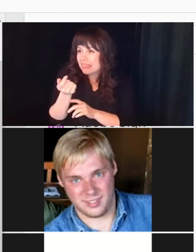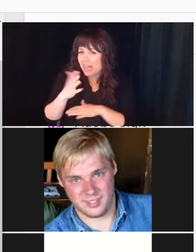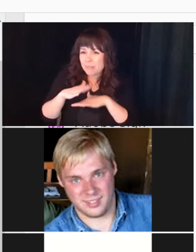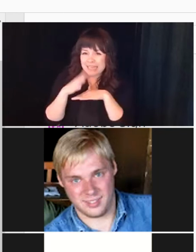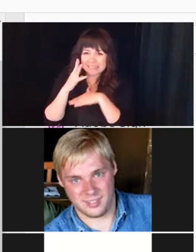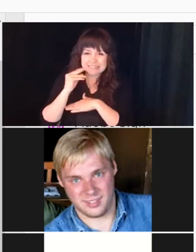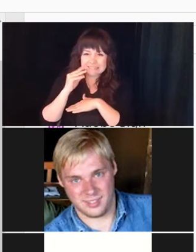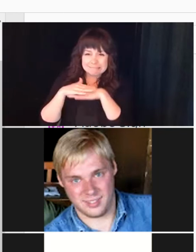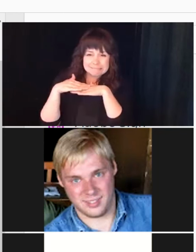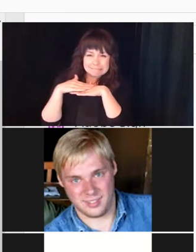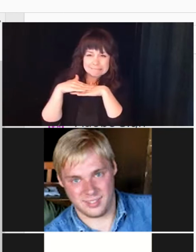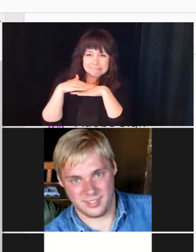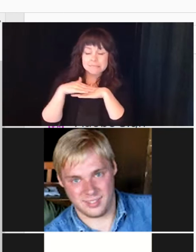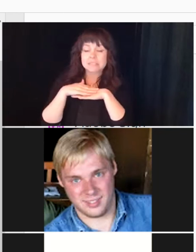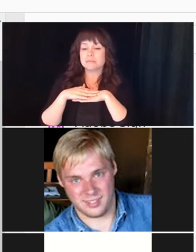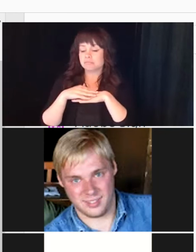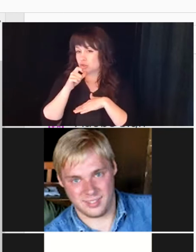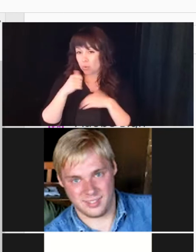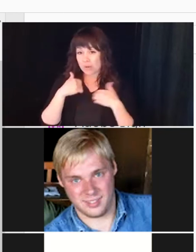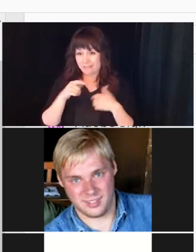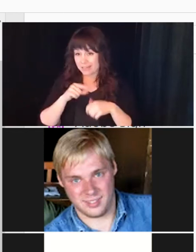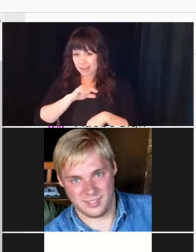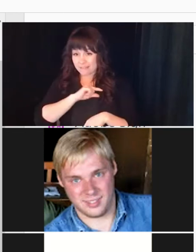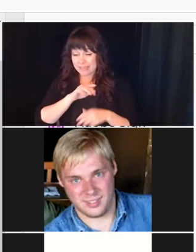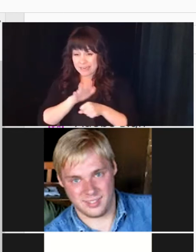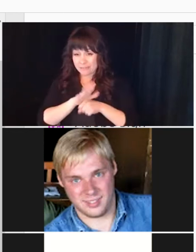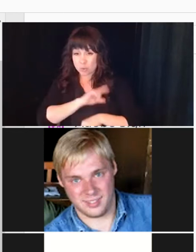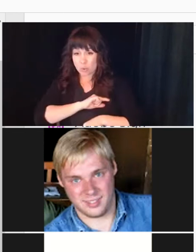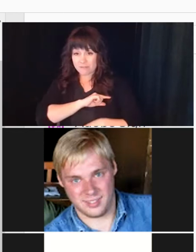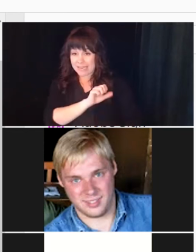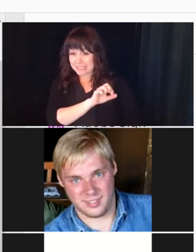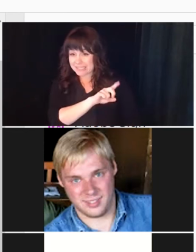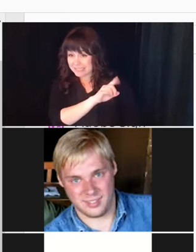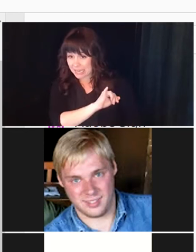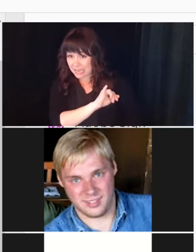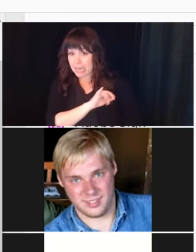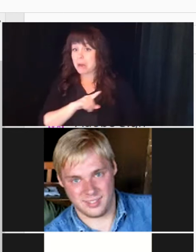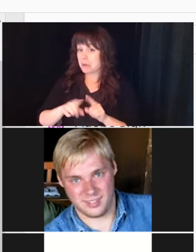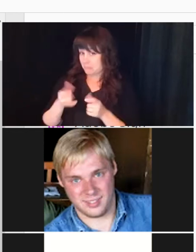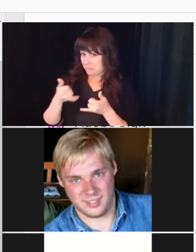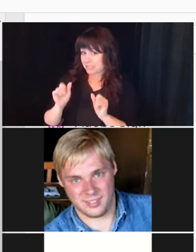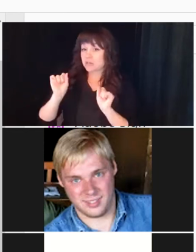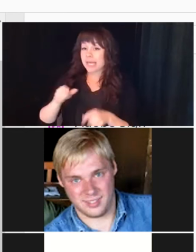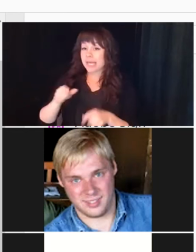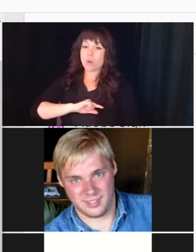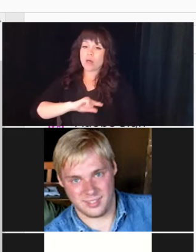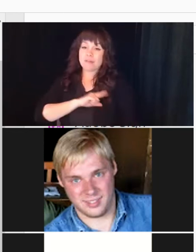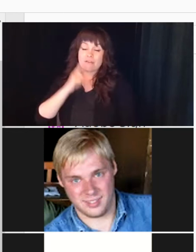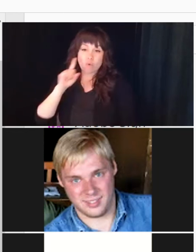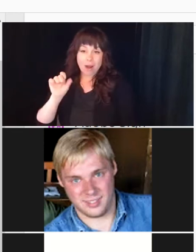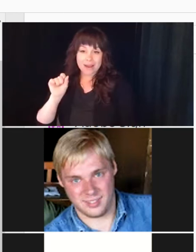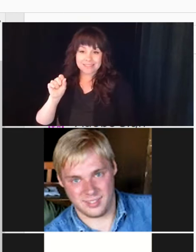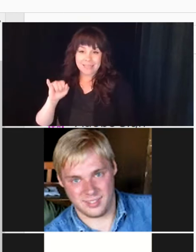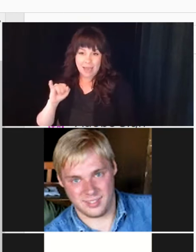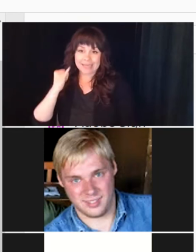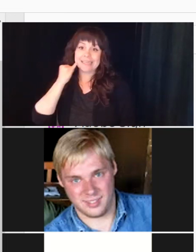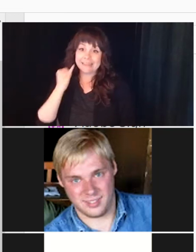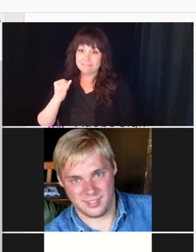qualify for SSDI, they could still potentially qualify for an SSI check as long as they are disabled and as long as they